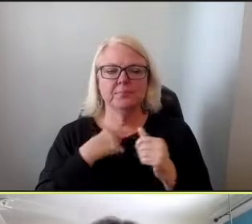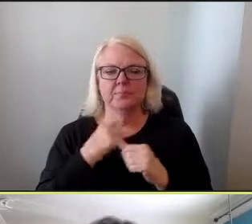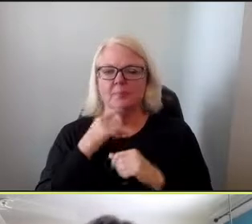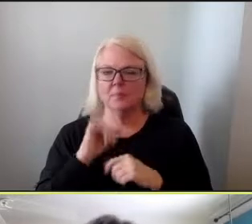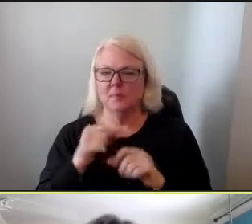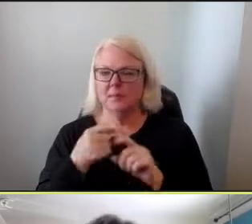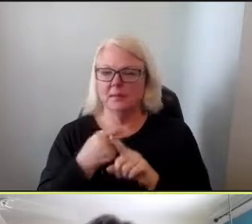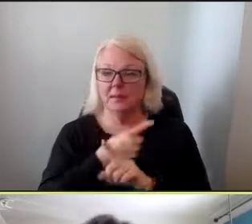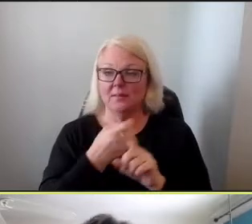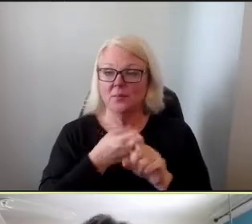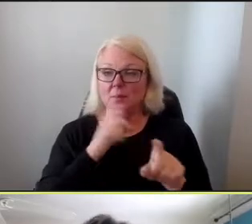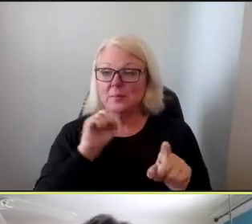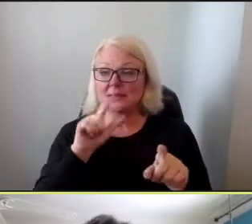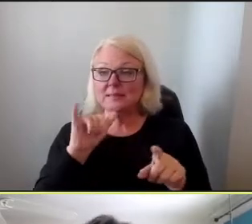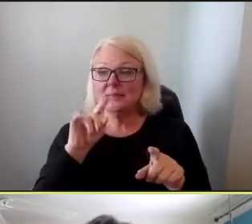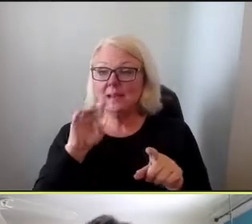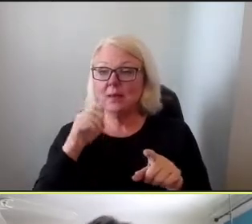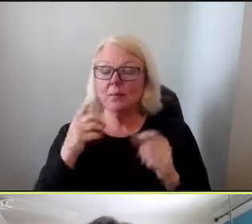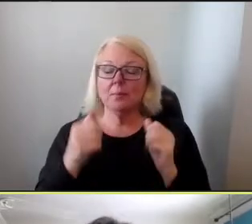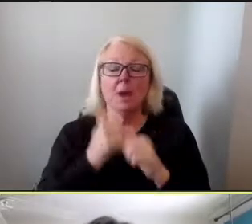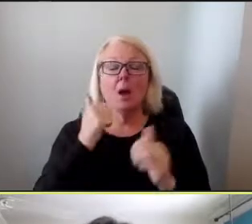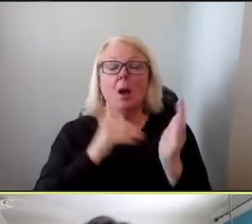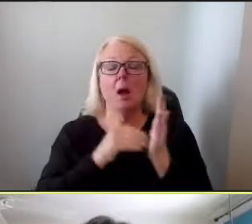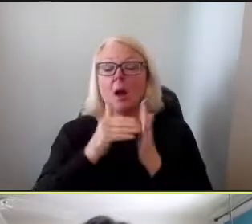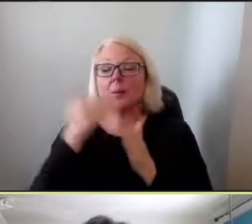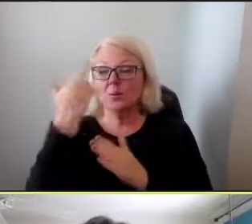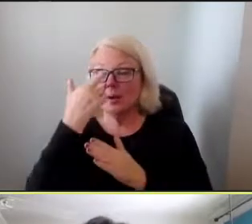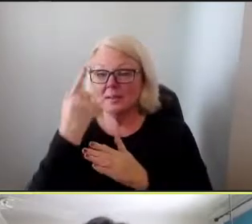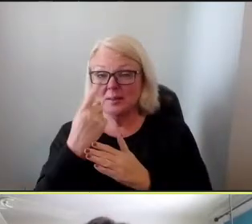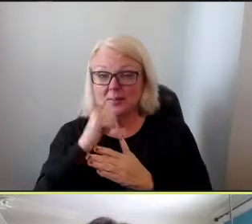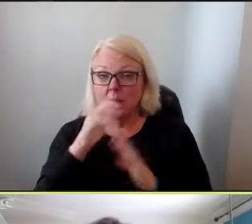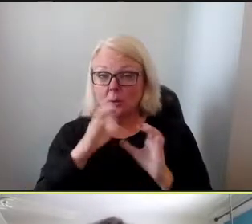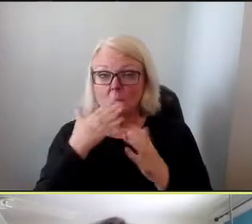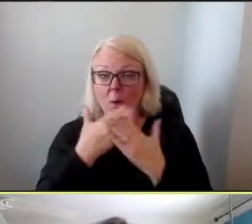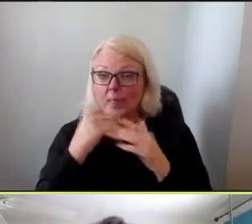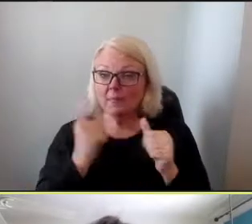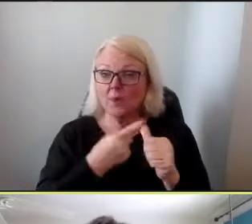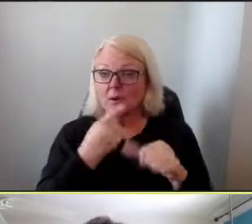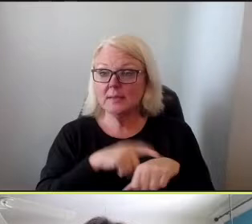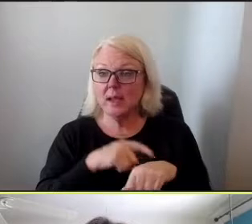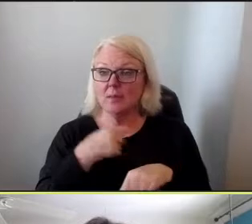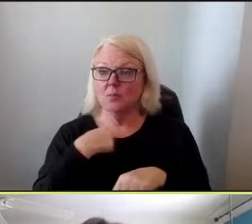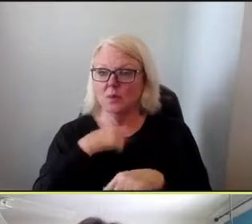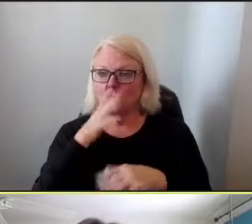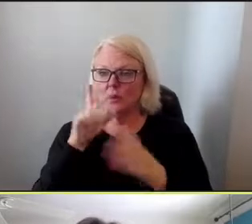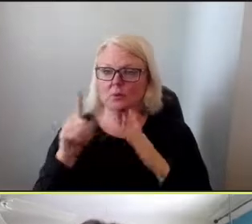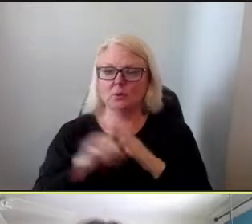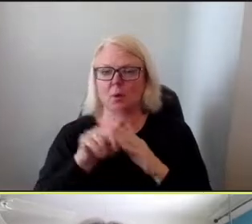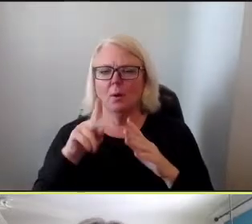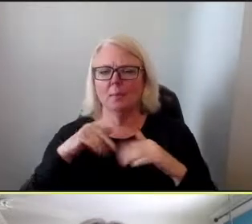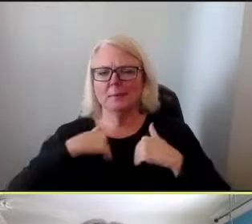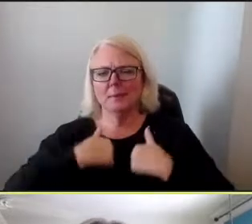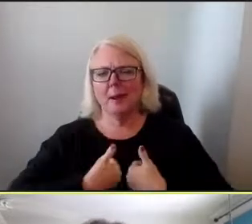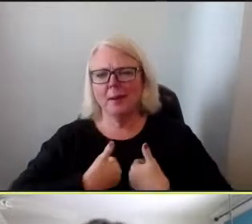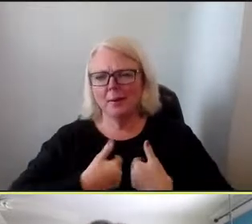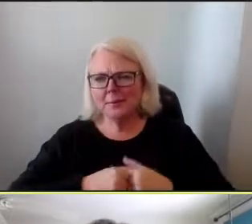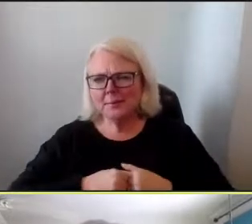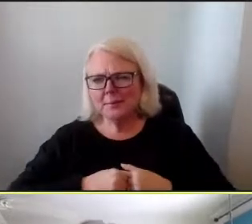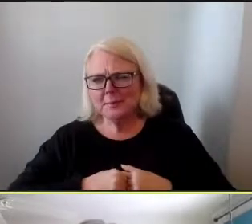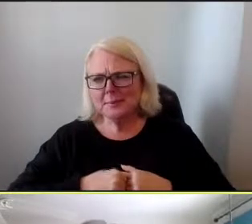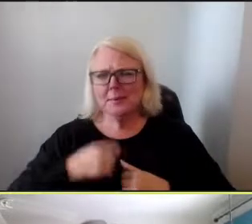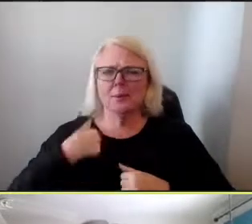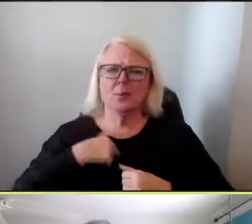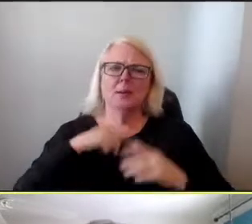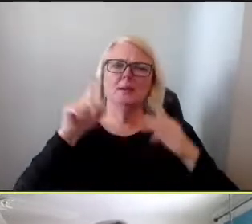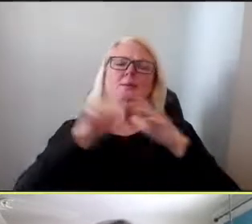Deviating from the slide for a moment, one of the most common reasons why something might not go well the first time was that we would just all show up tired. We would